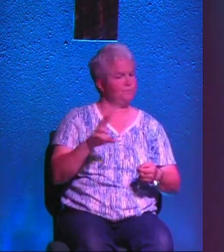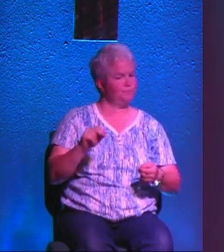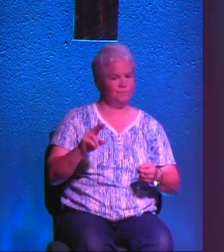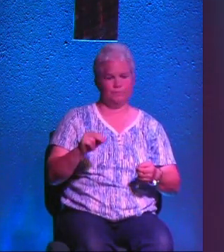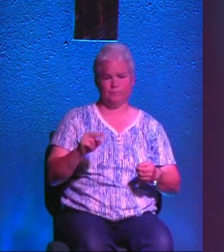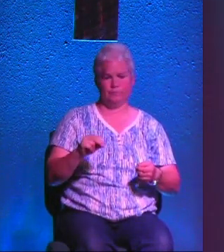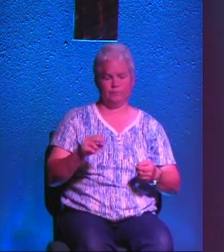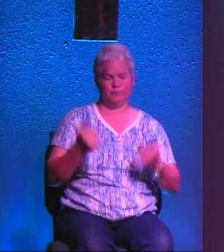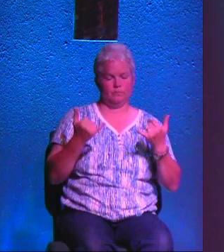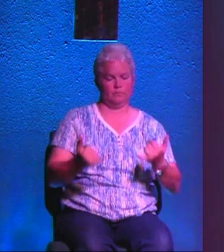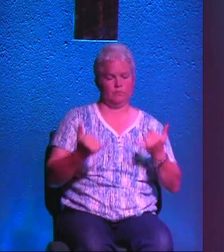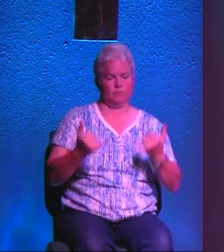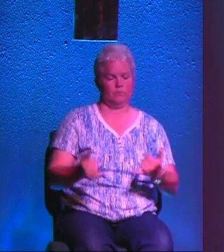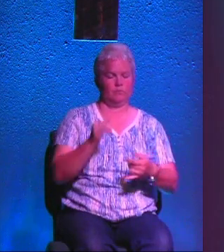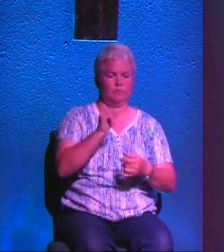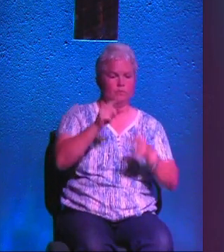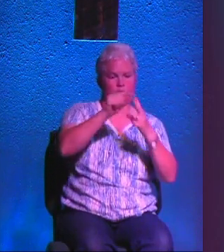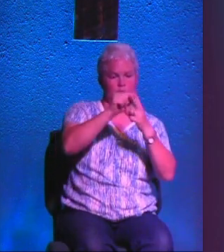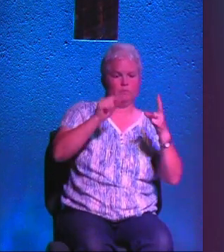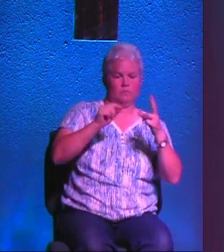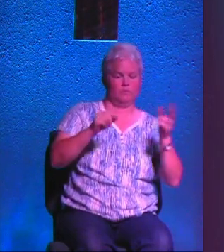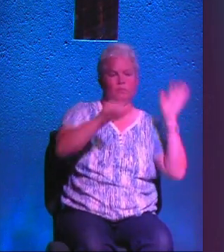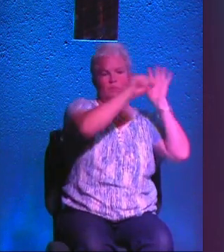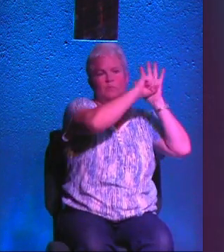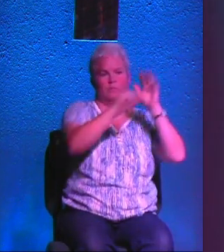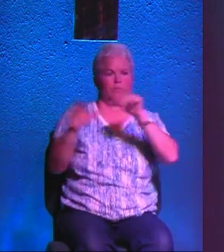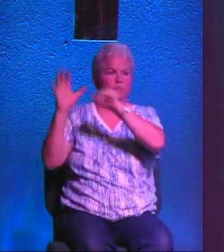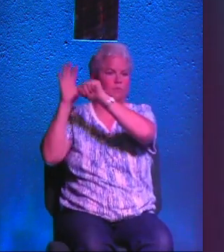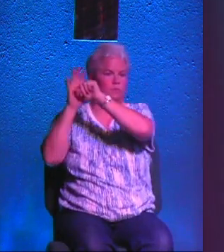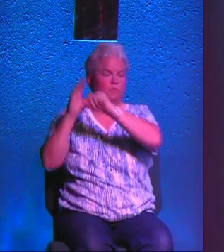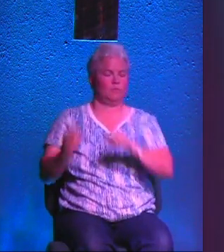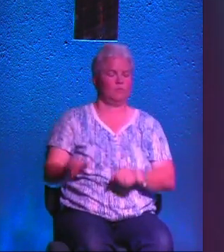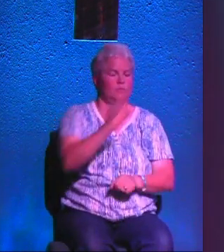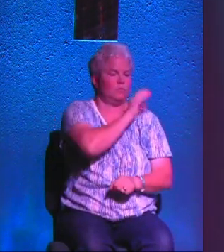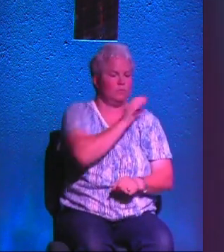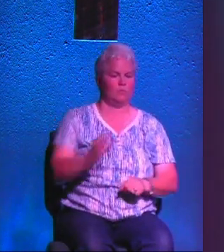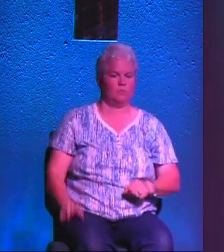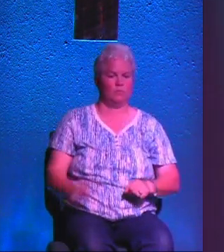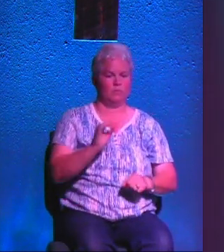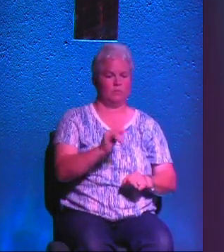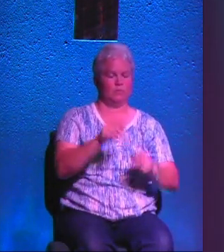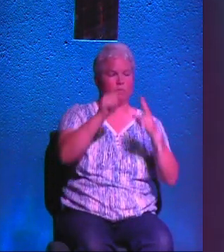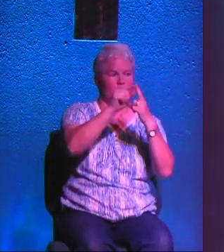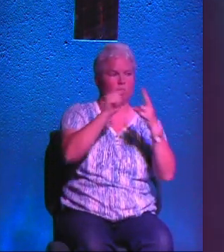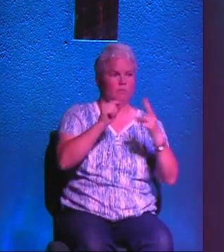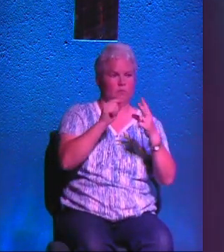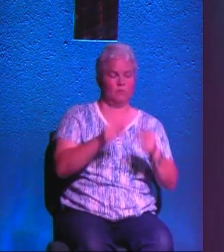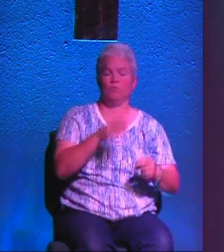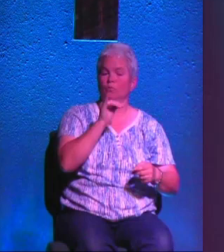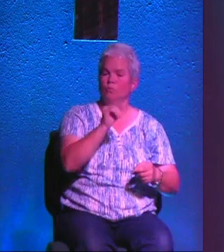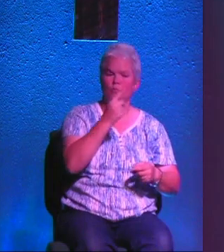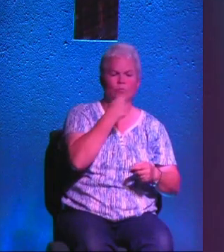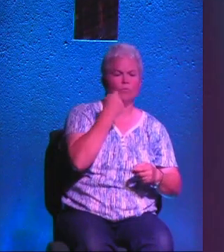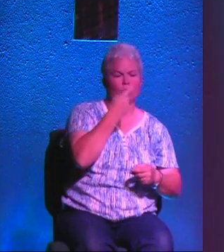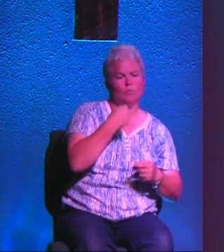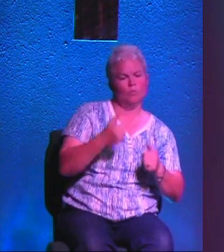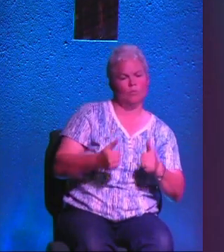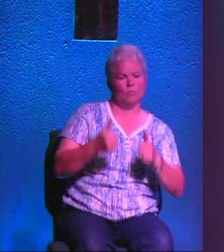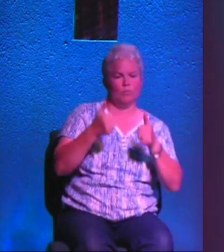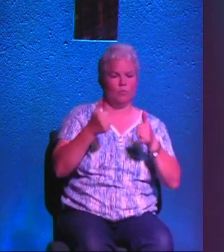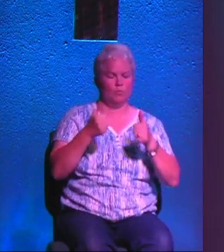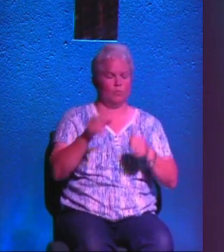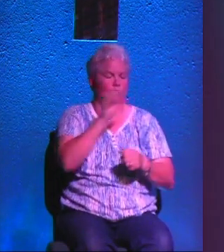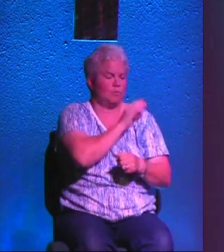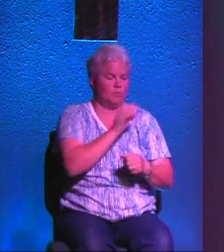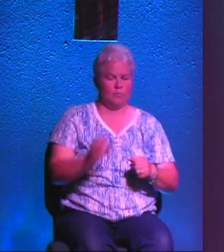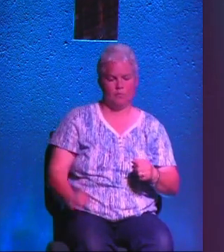man, today I choose to be crucified with Christ. I choose that it's no longer I who live, but